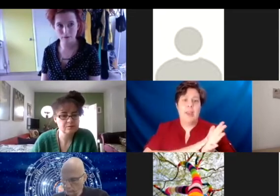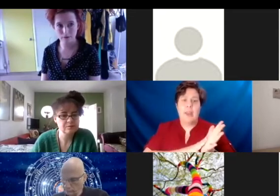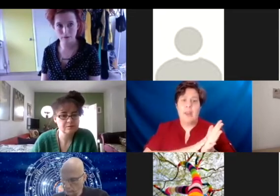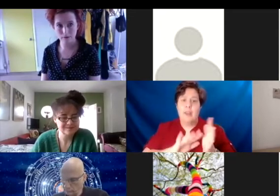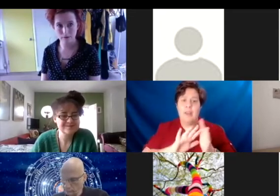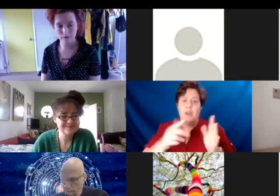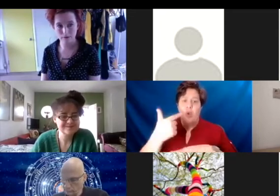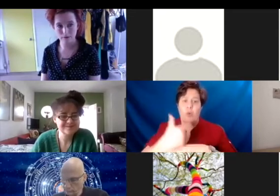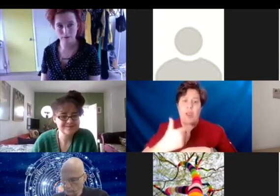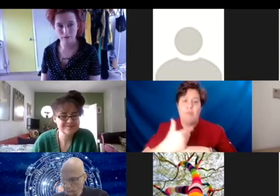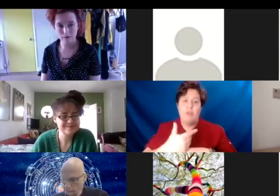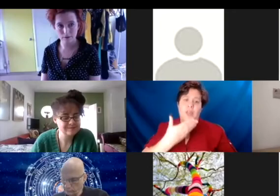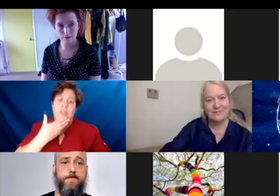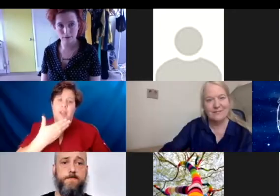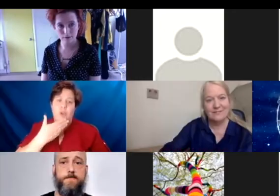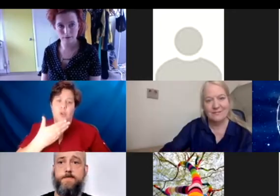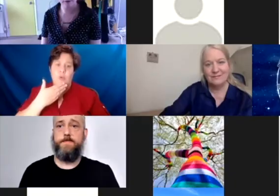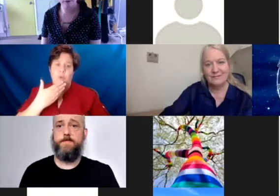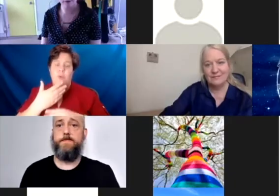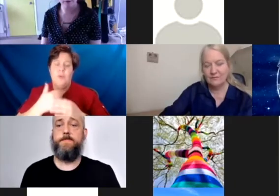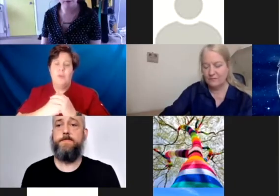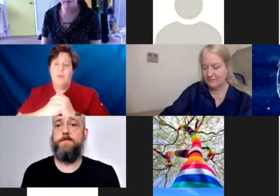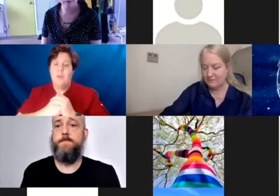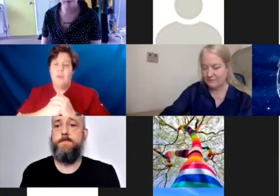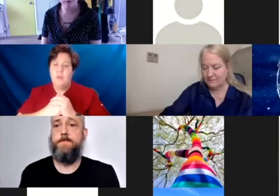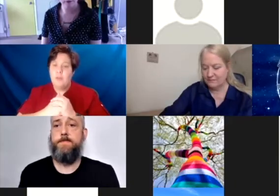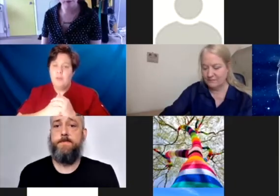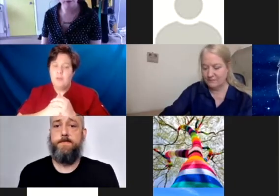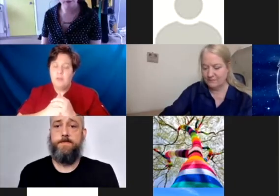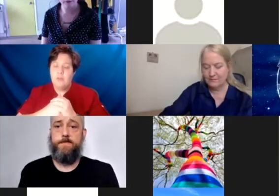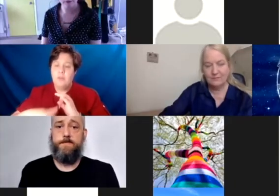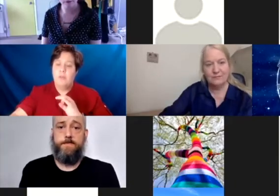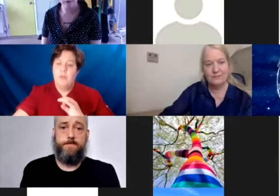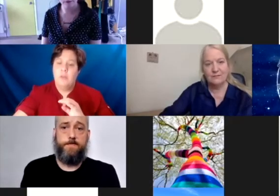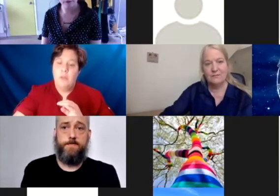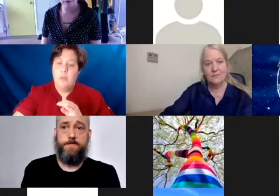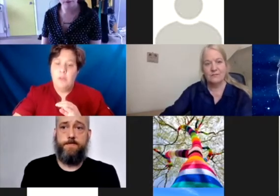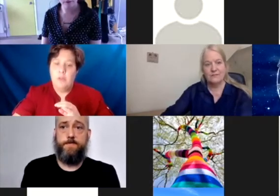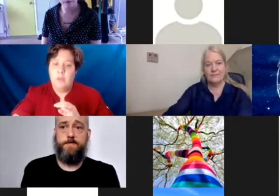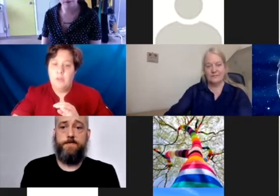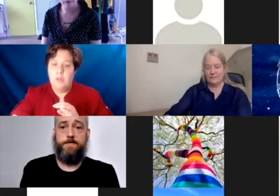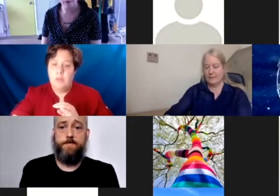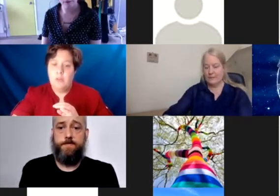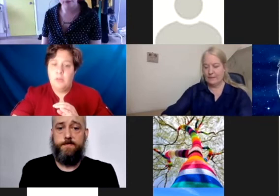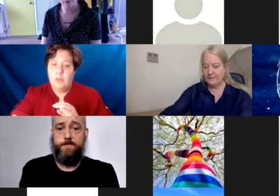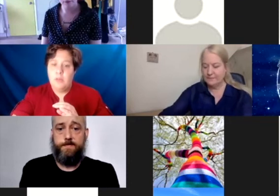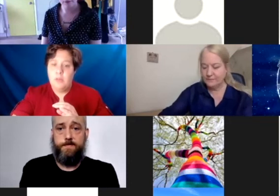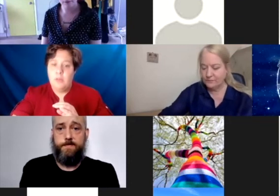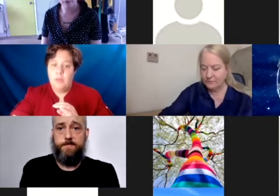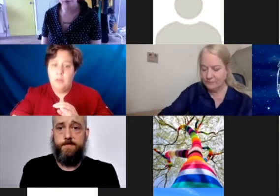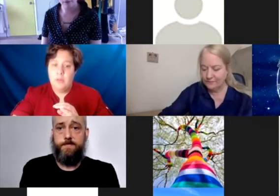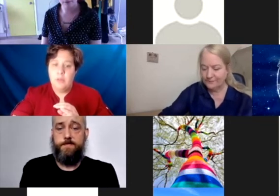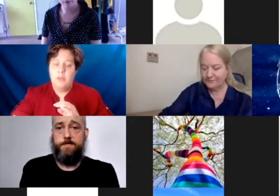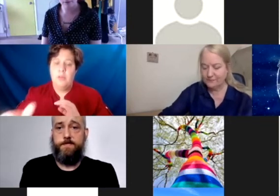camera. Thank you so much for taking the time and for the different formats. I appreciate that very much. My